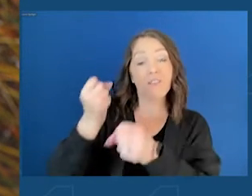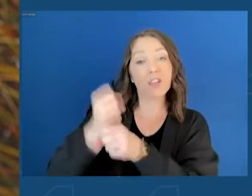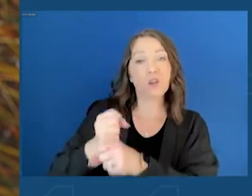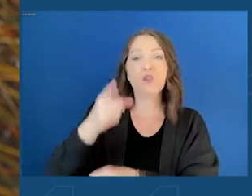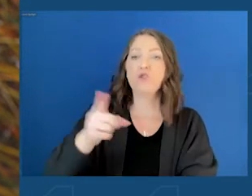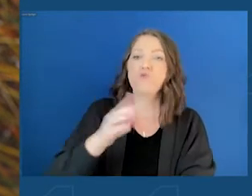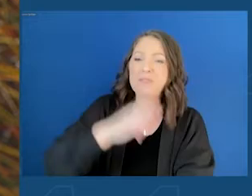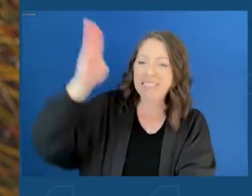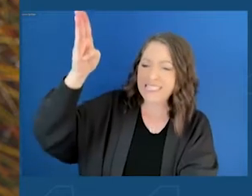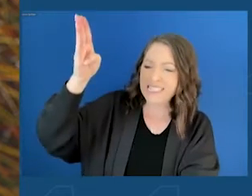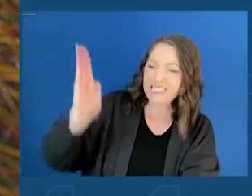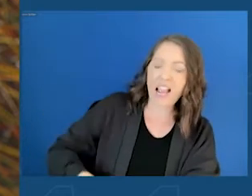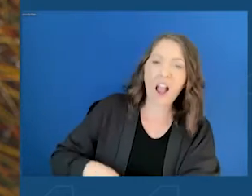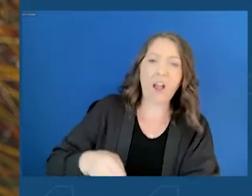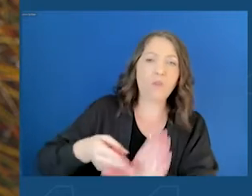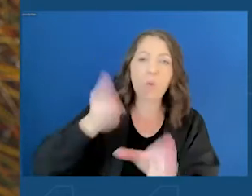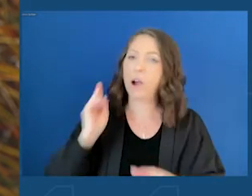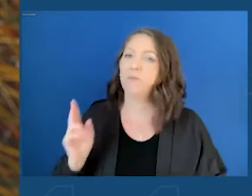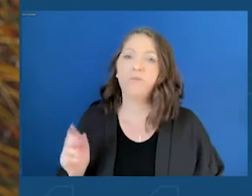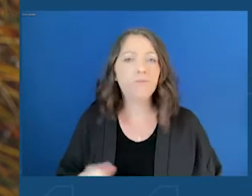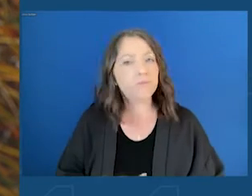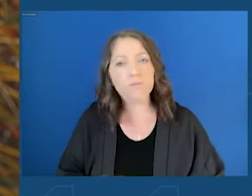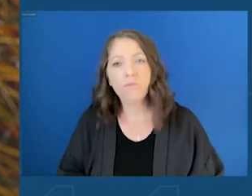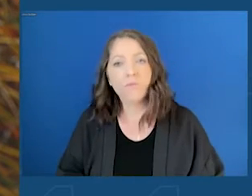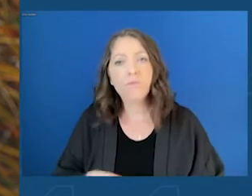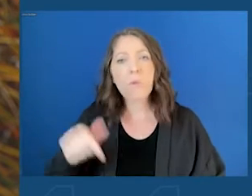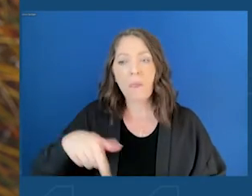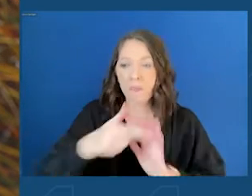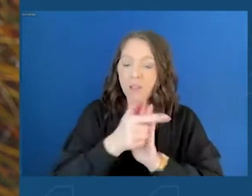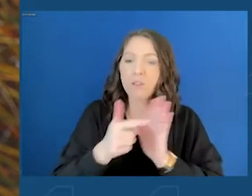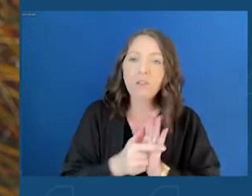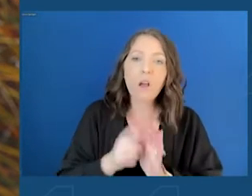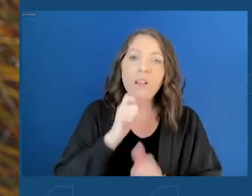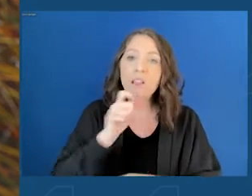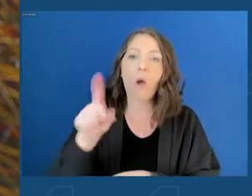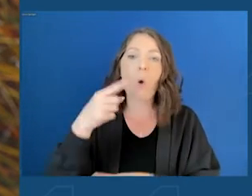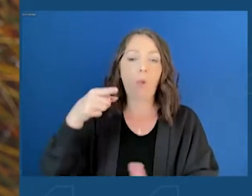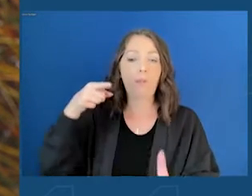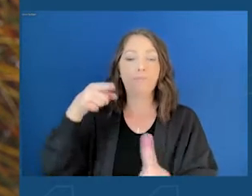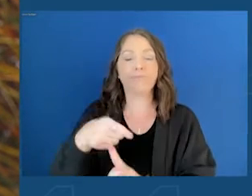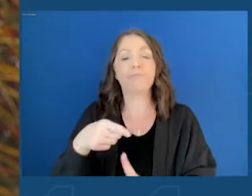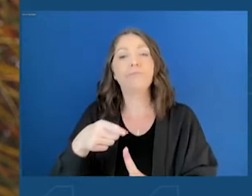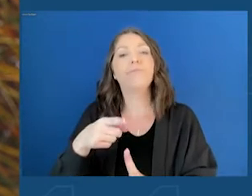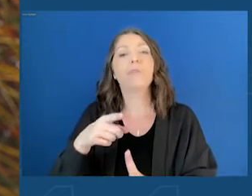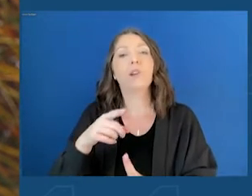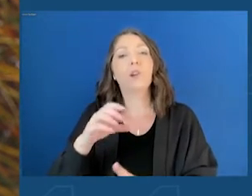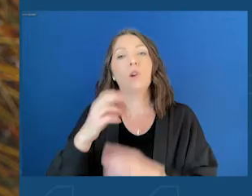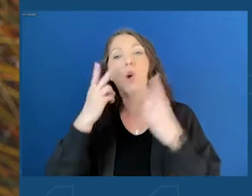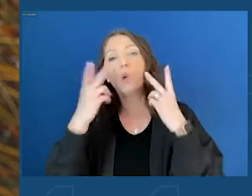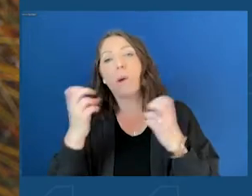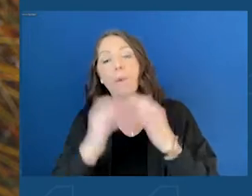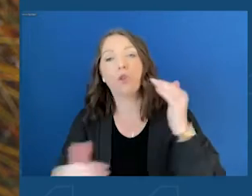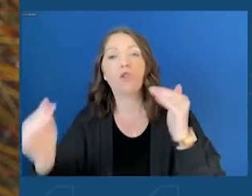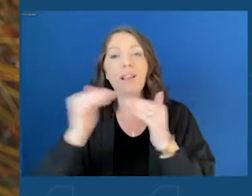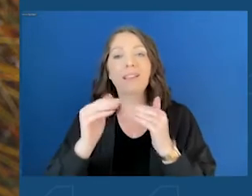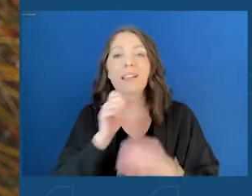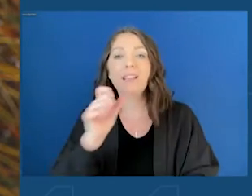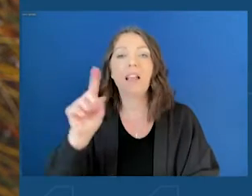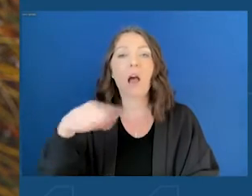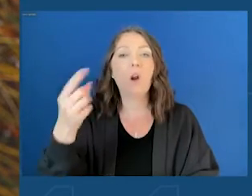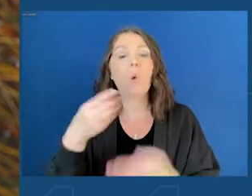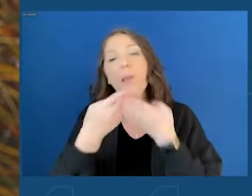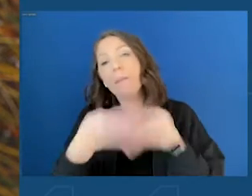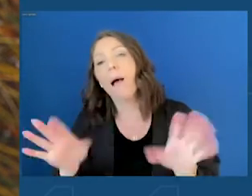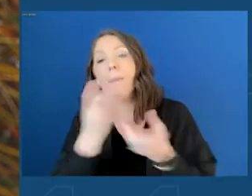up. This legislation isn't just about criminal justice. It isn't just about public safety. It isn't just